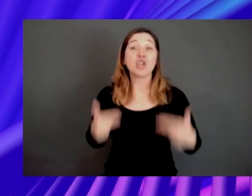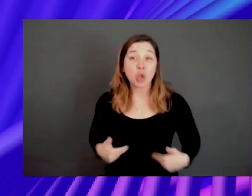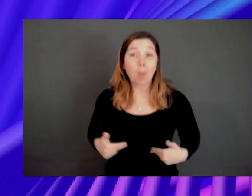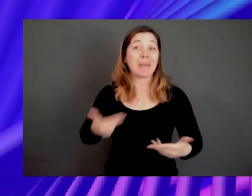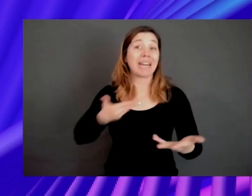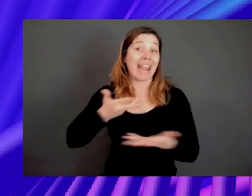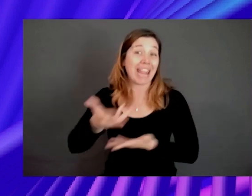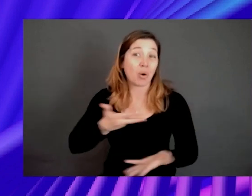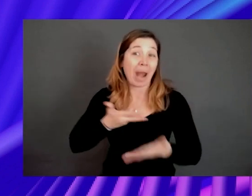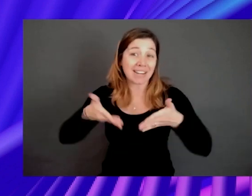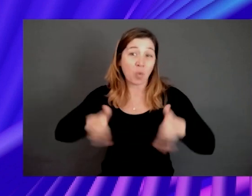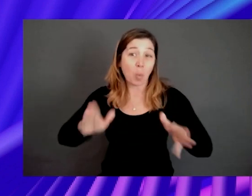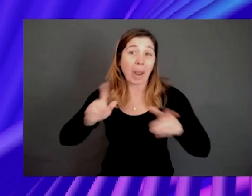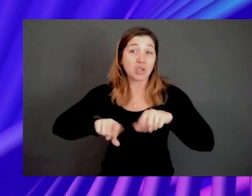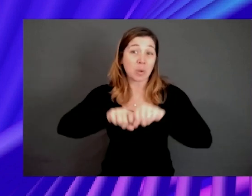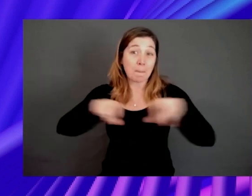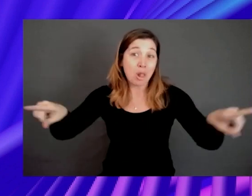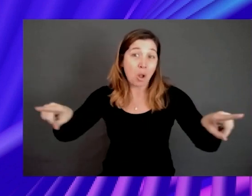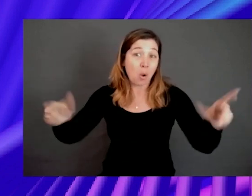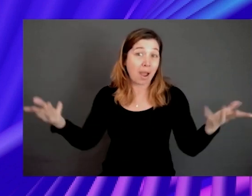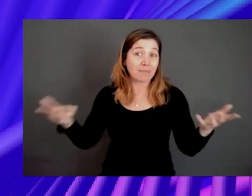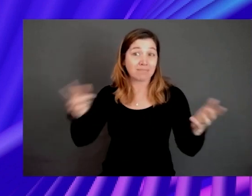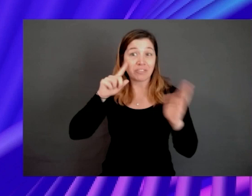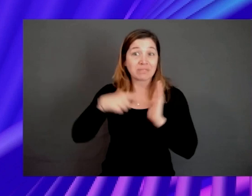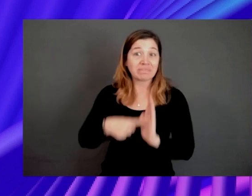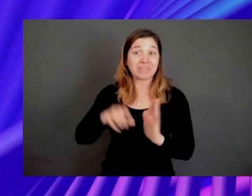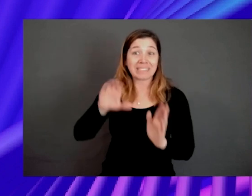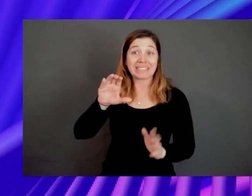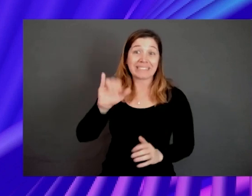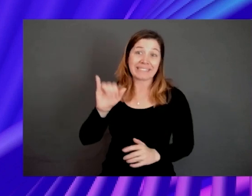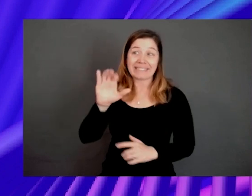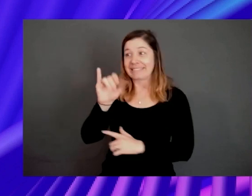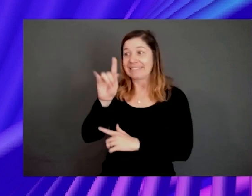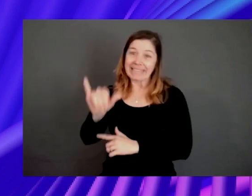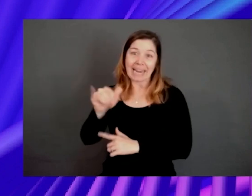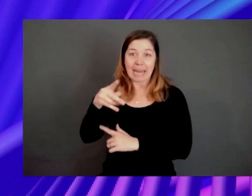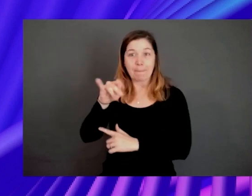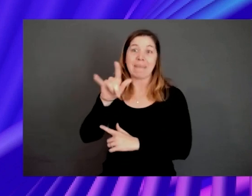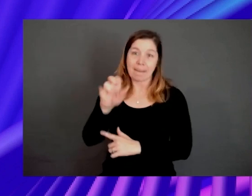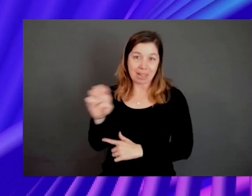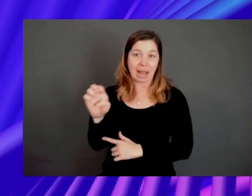deploying, i.e., a CI/CD pipeline? Do the tools